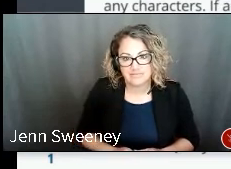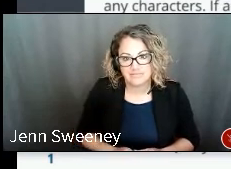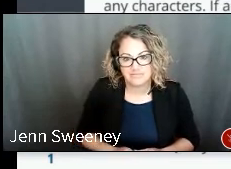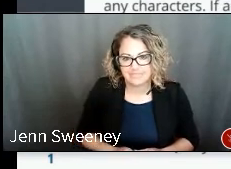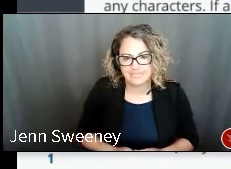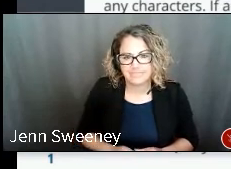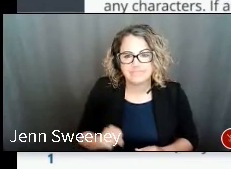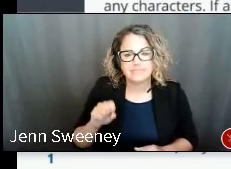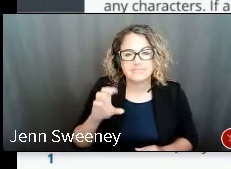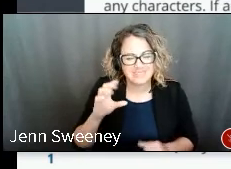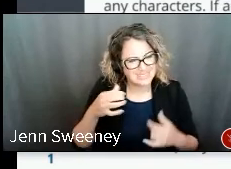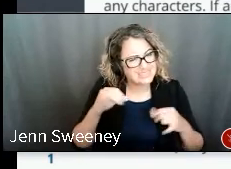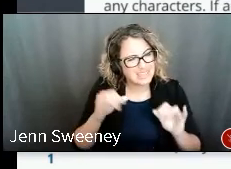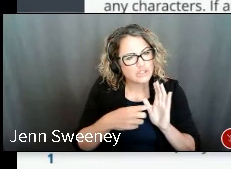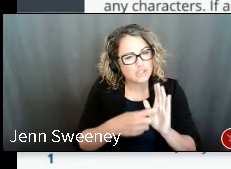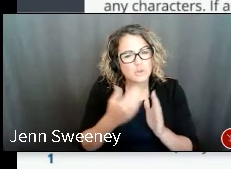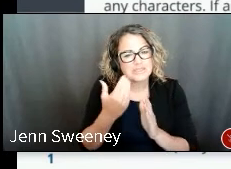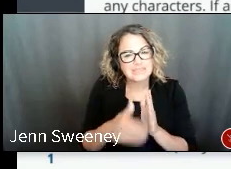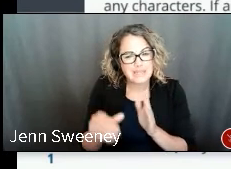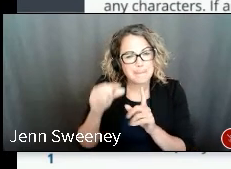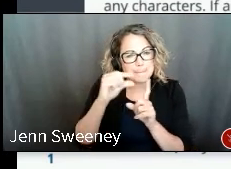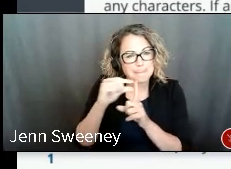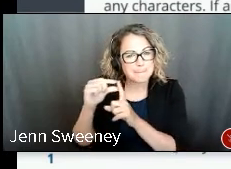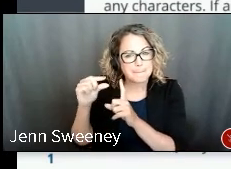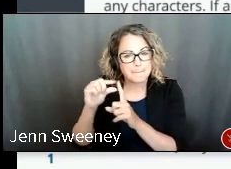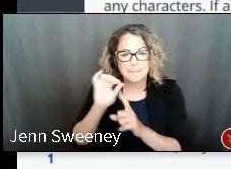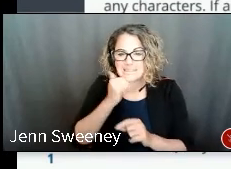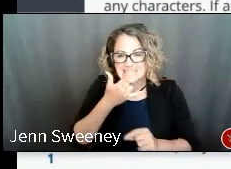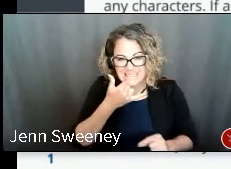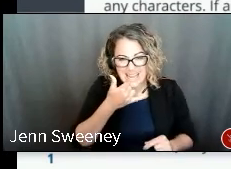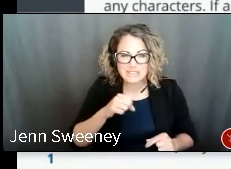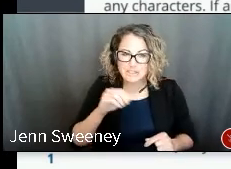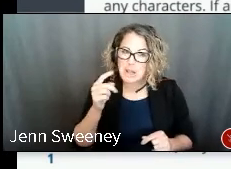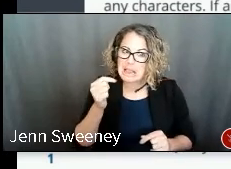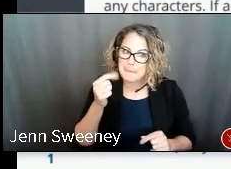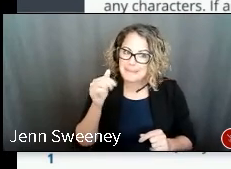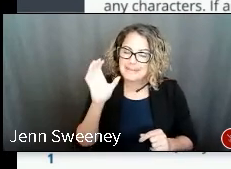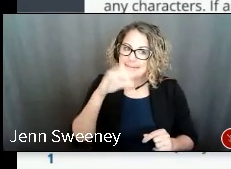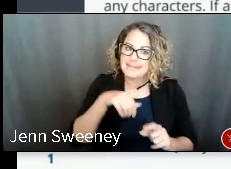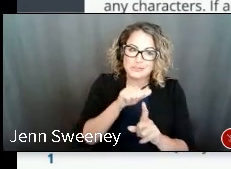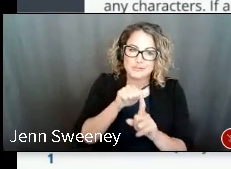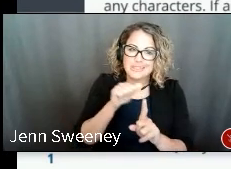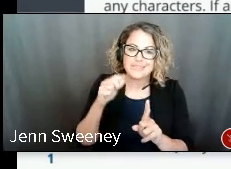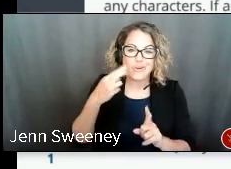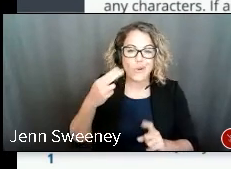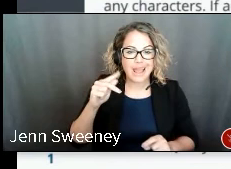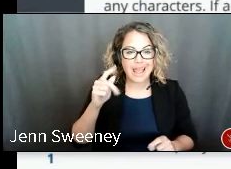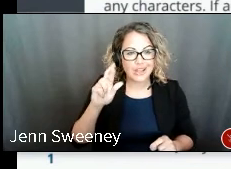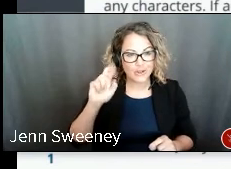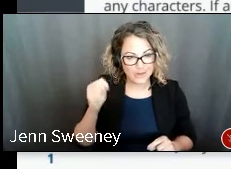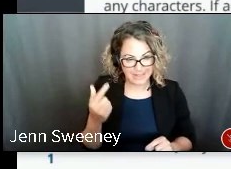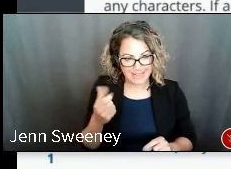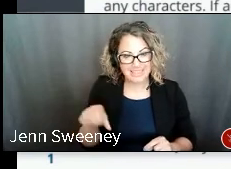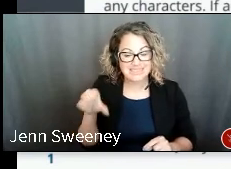Still show some syntax. So this is a little bit tricky for HackerRank, where sometimes you don't expect